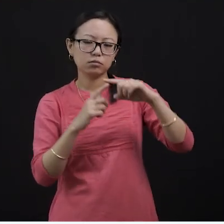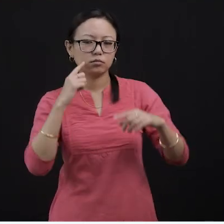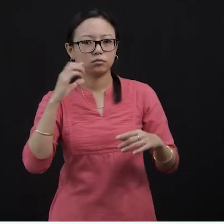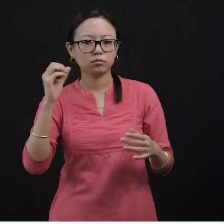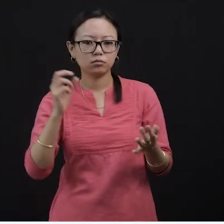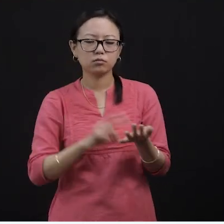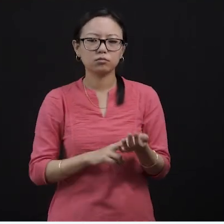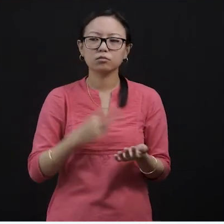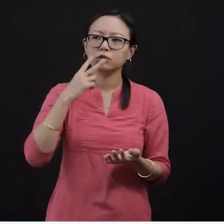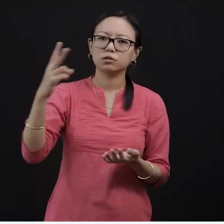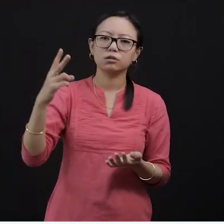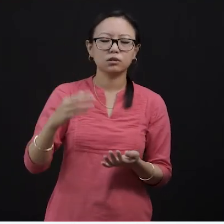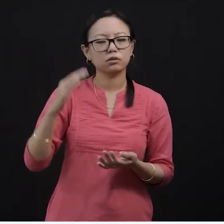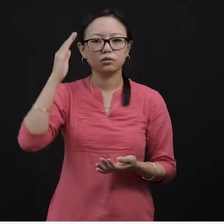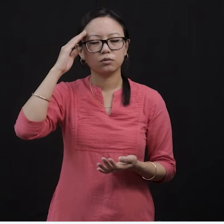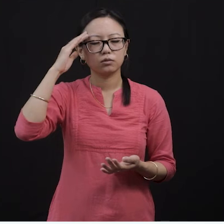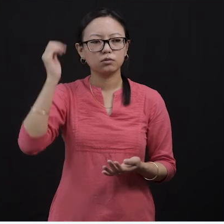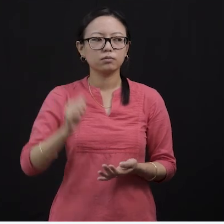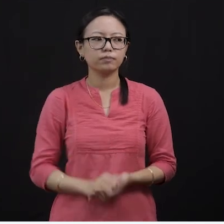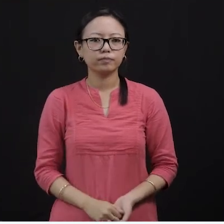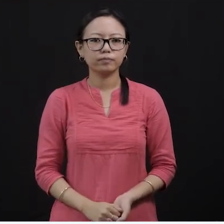confirm our activity.